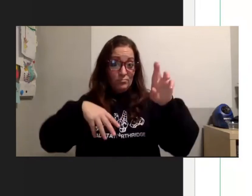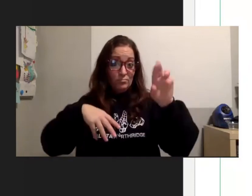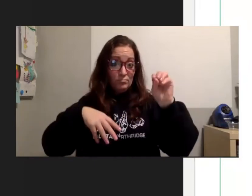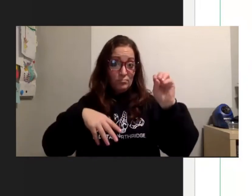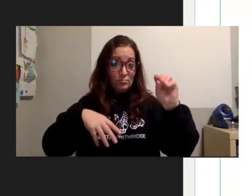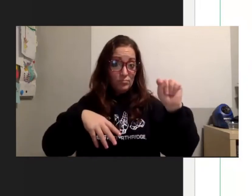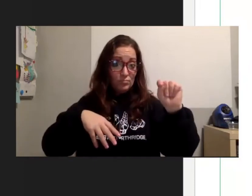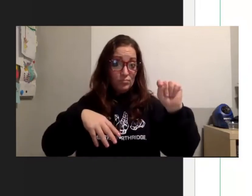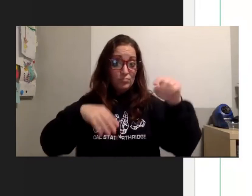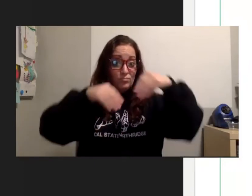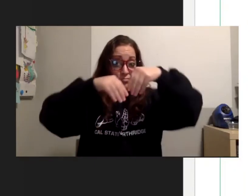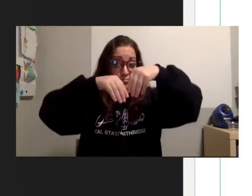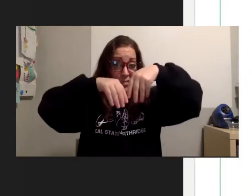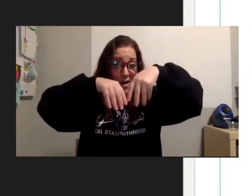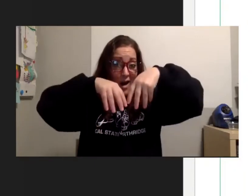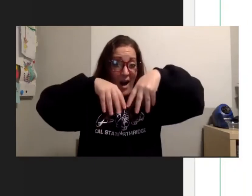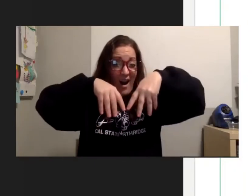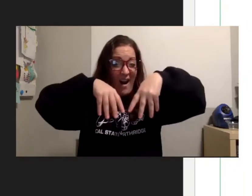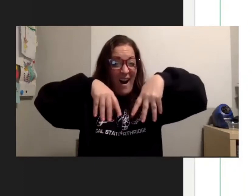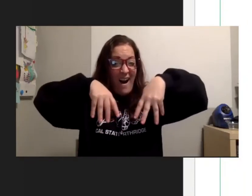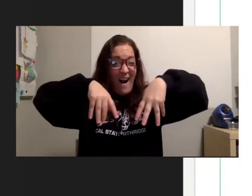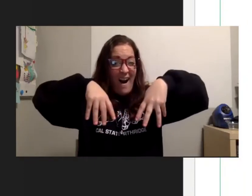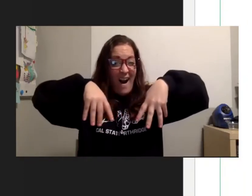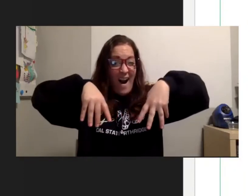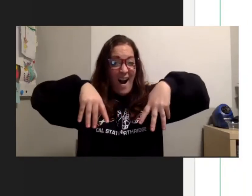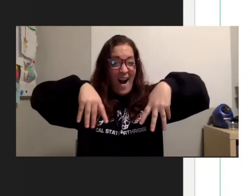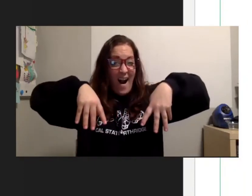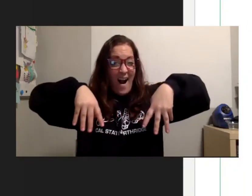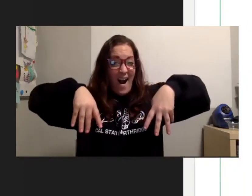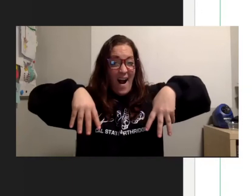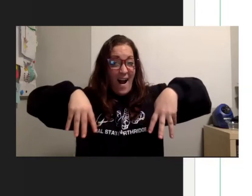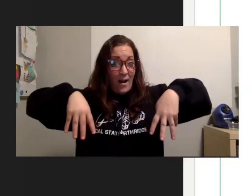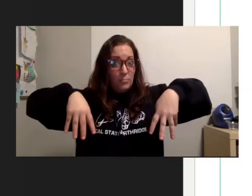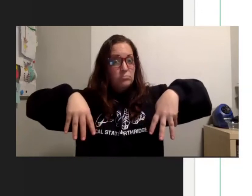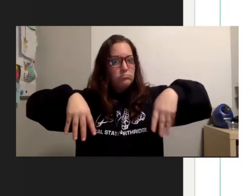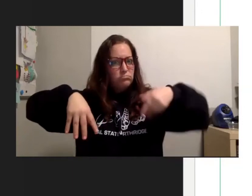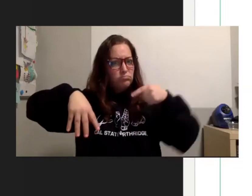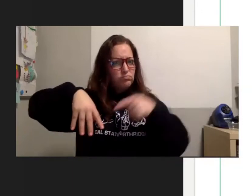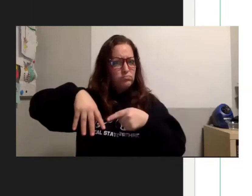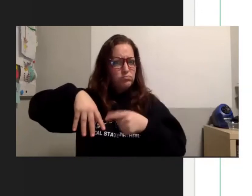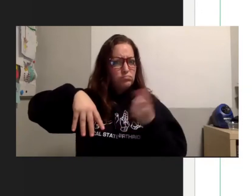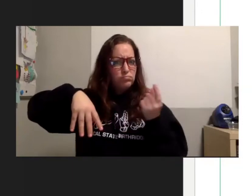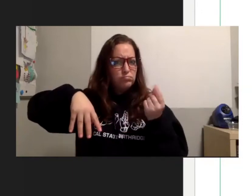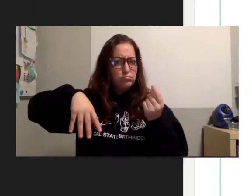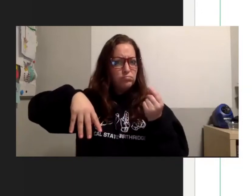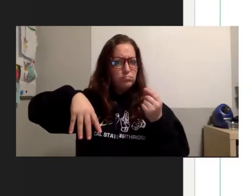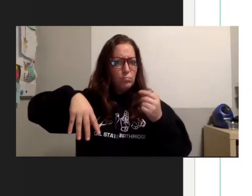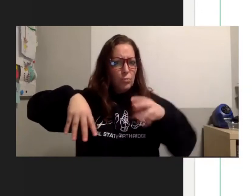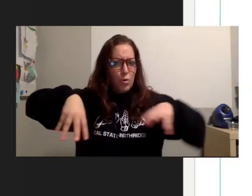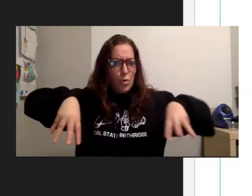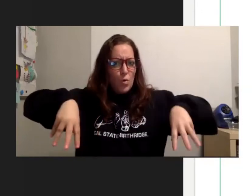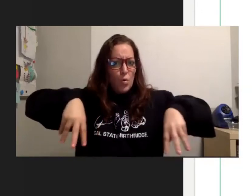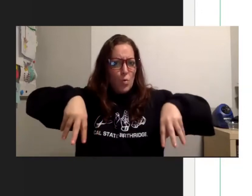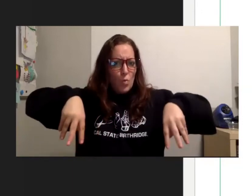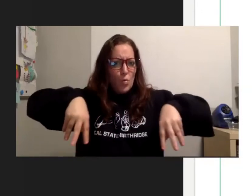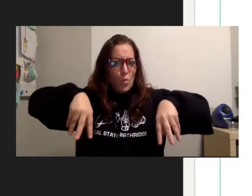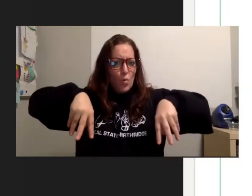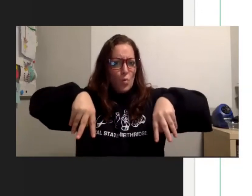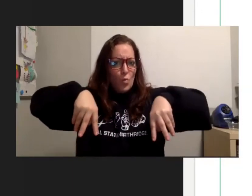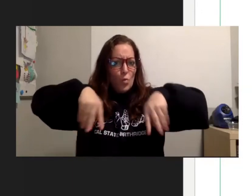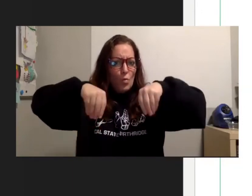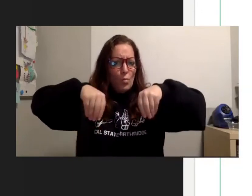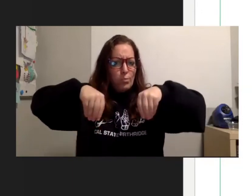A root grows down into the soil. The root takes in the water